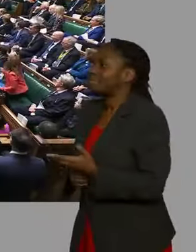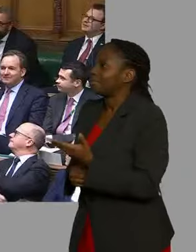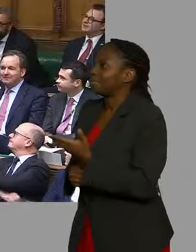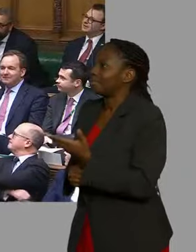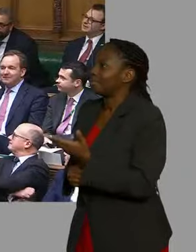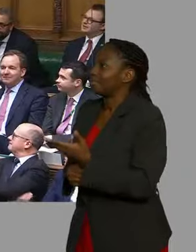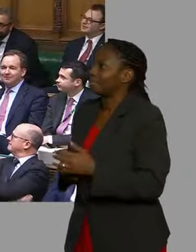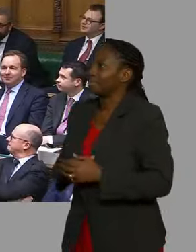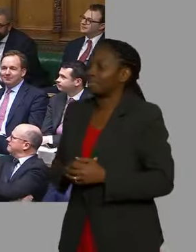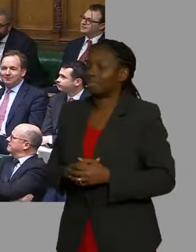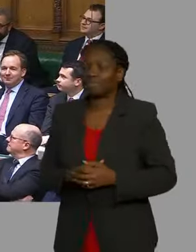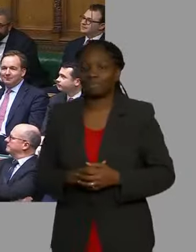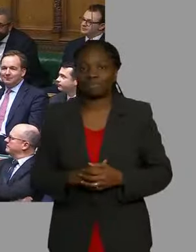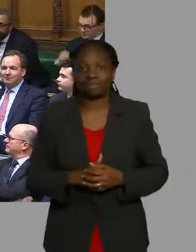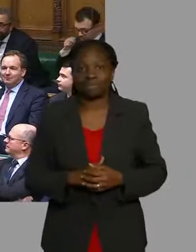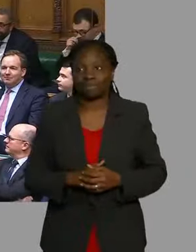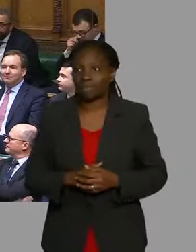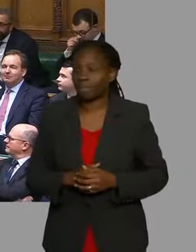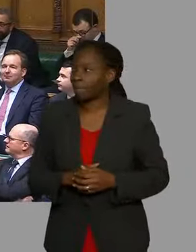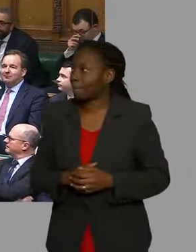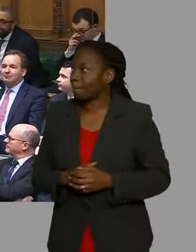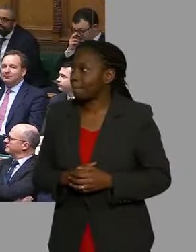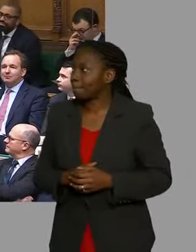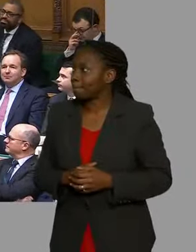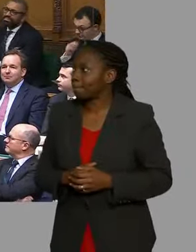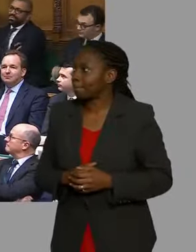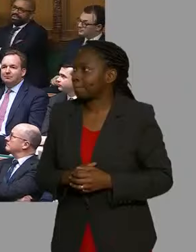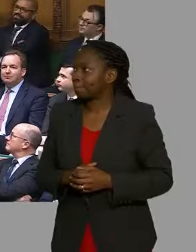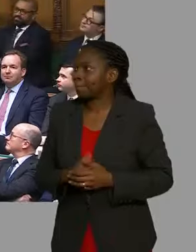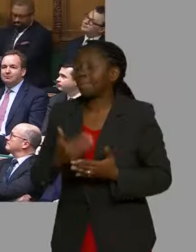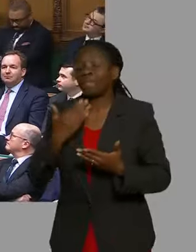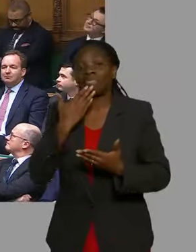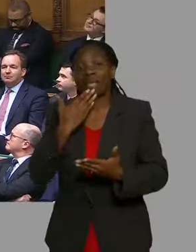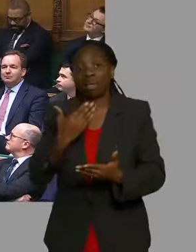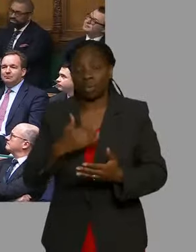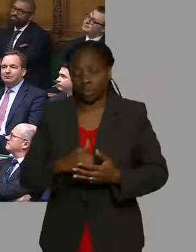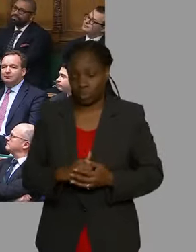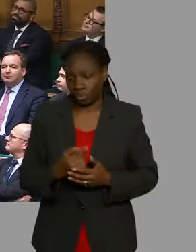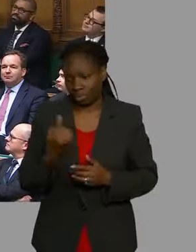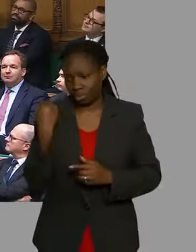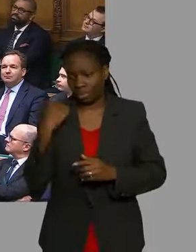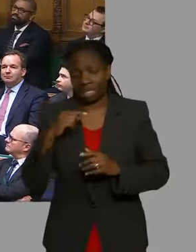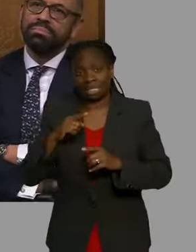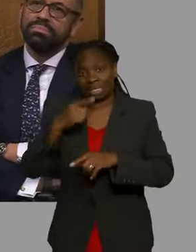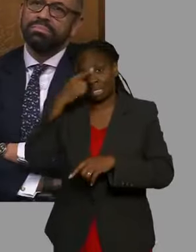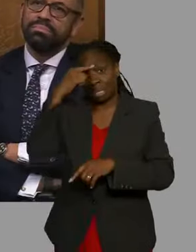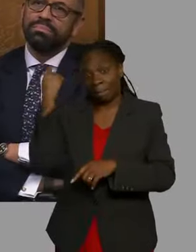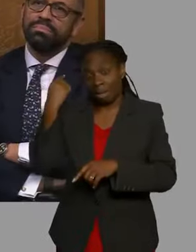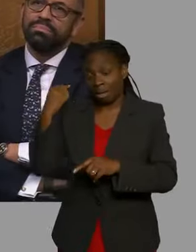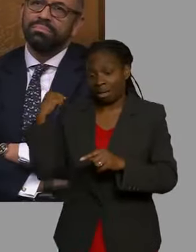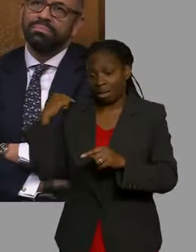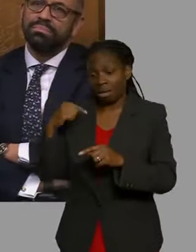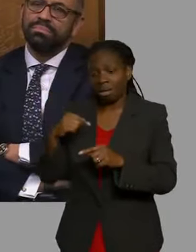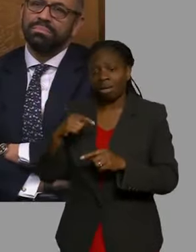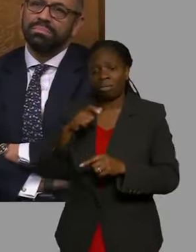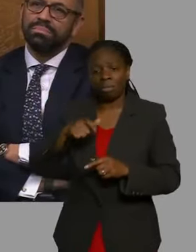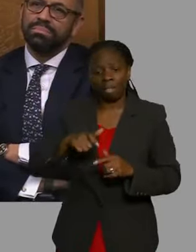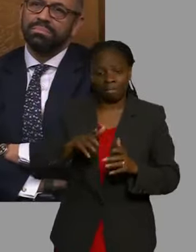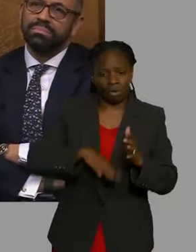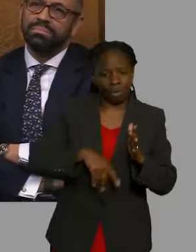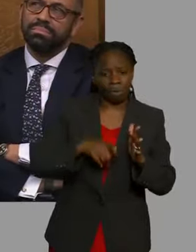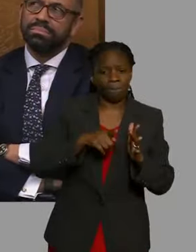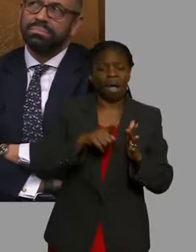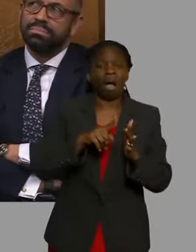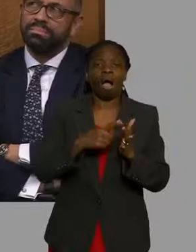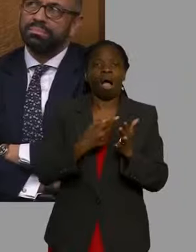Thank you, Mr. Speaker. Since the summer, thousands of commuters using Harlington and Flitwick stations have had to put up with nearly 8% of trains